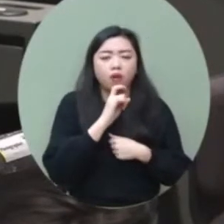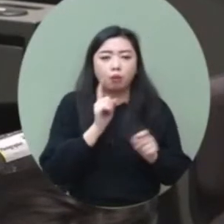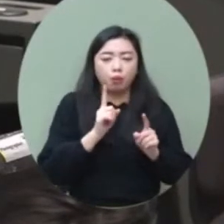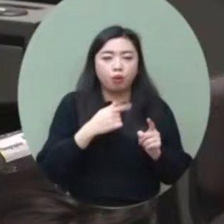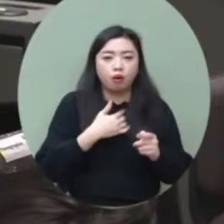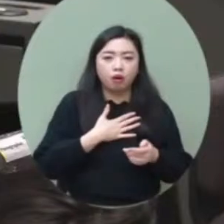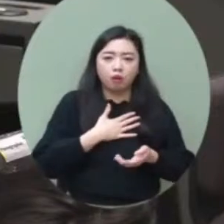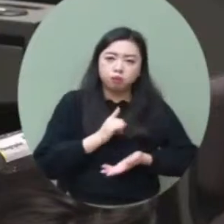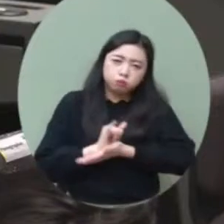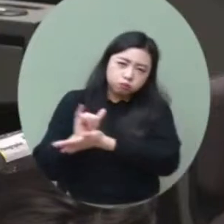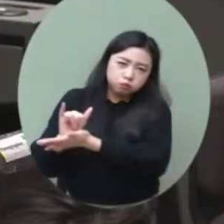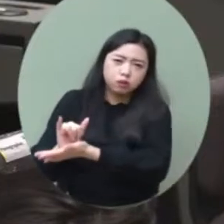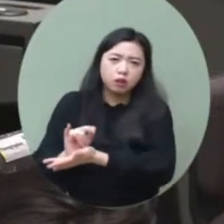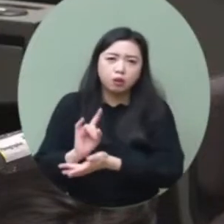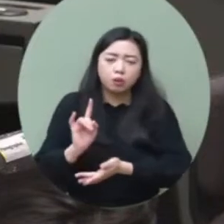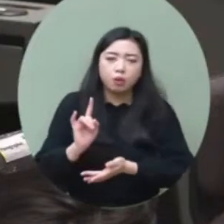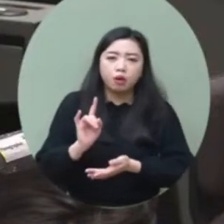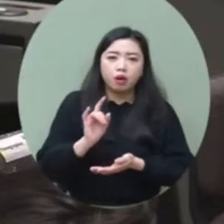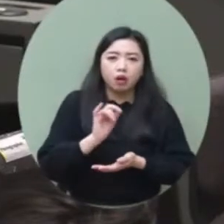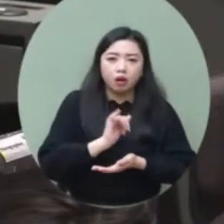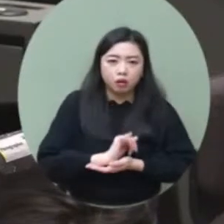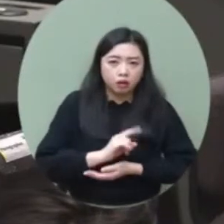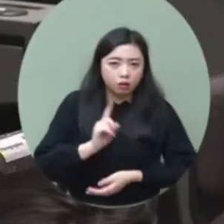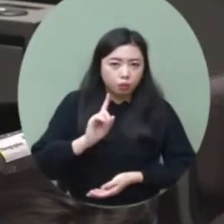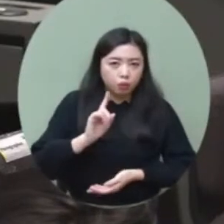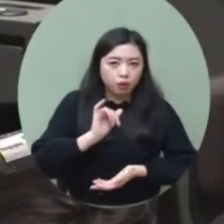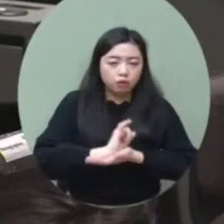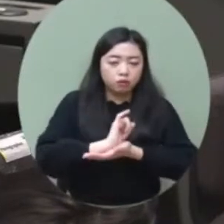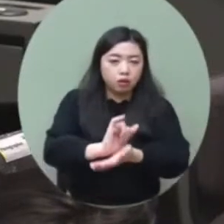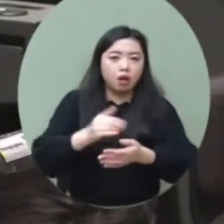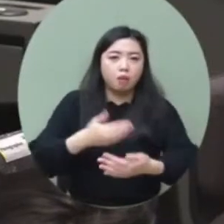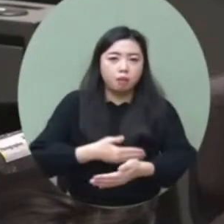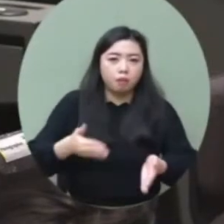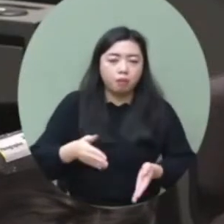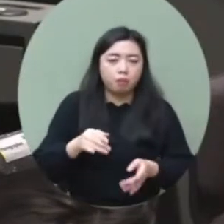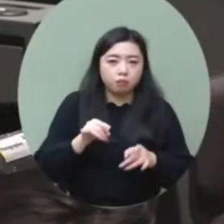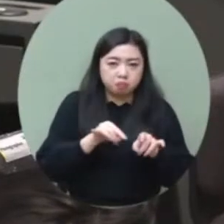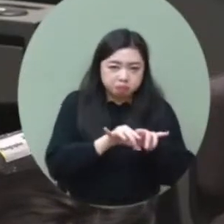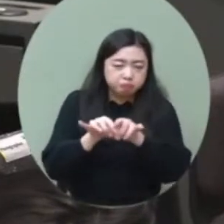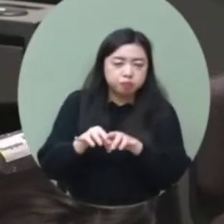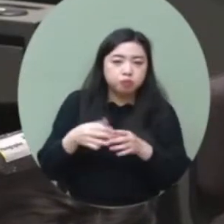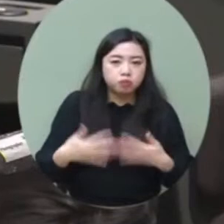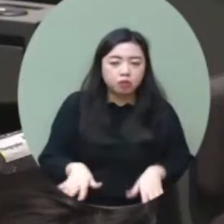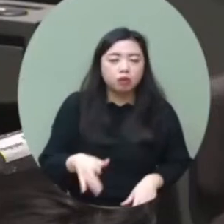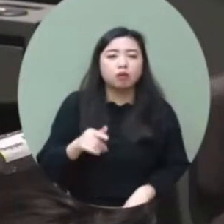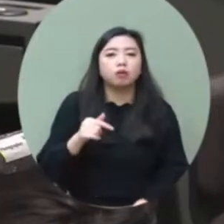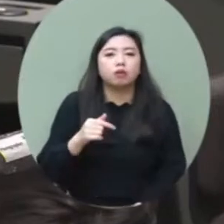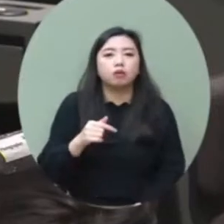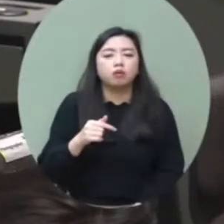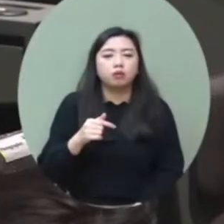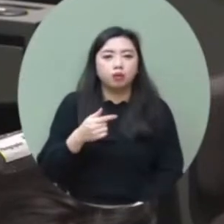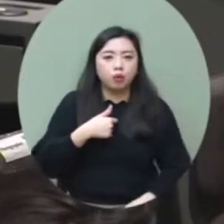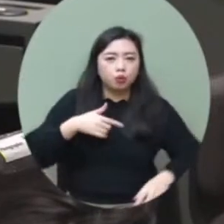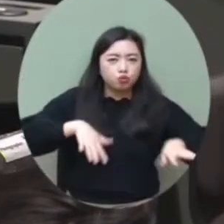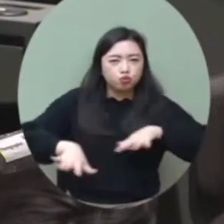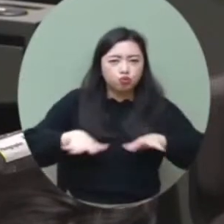the rise before and after measures were put in place? Some people received test kits,